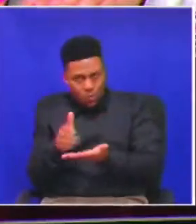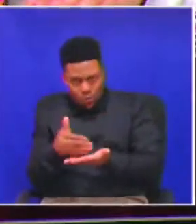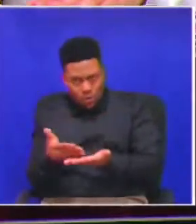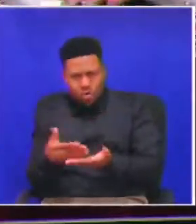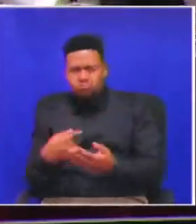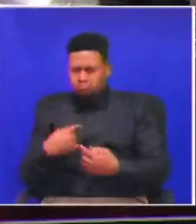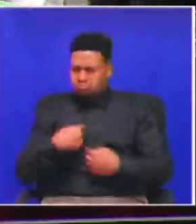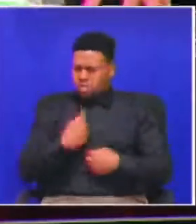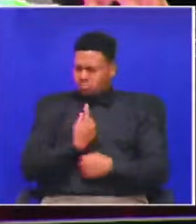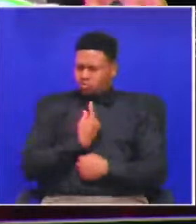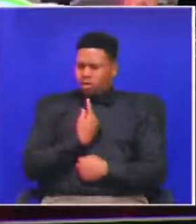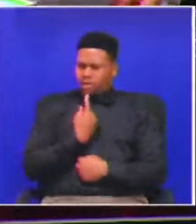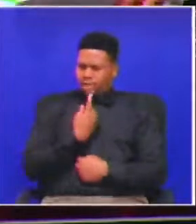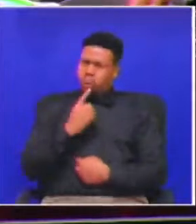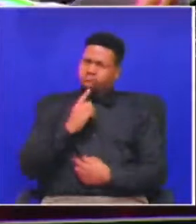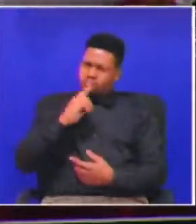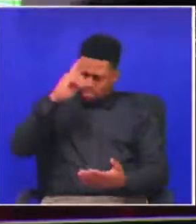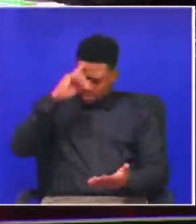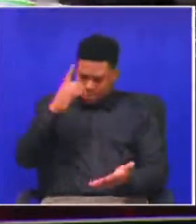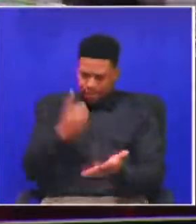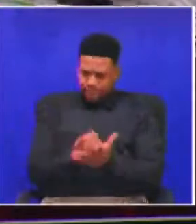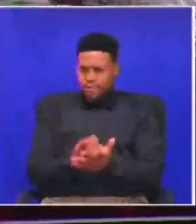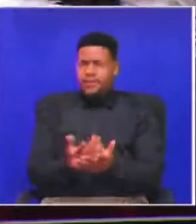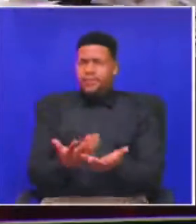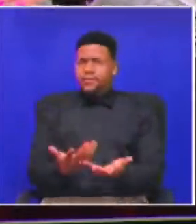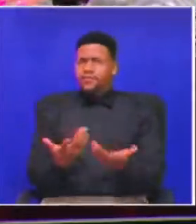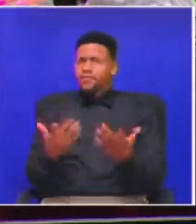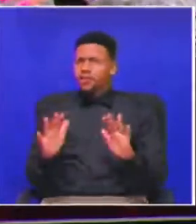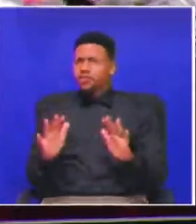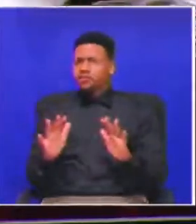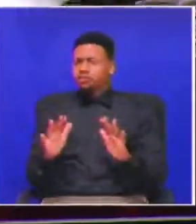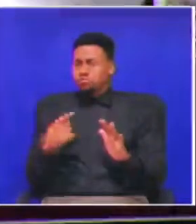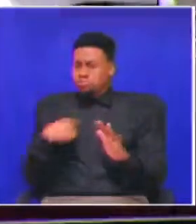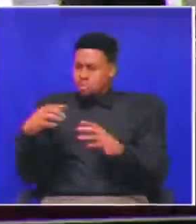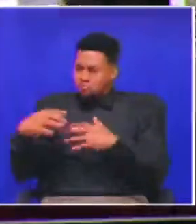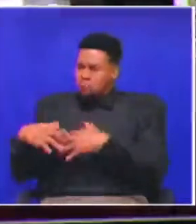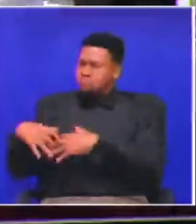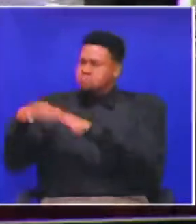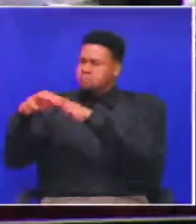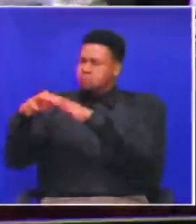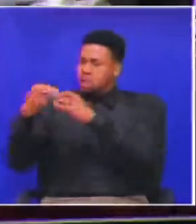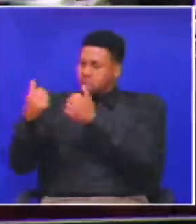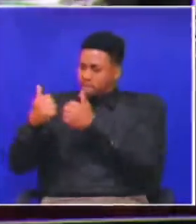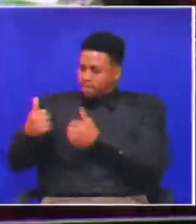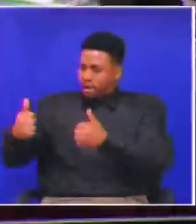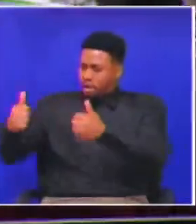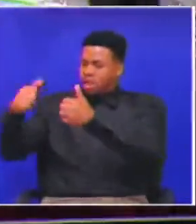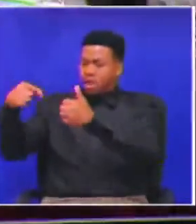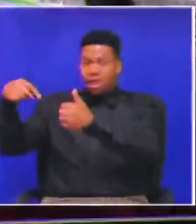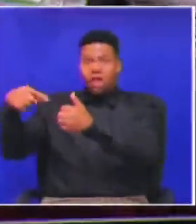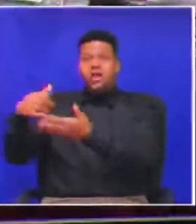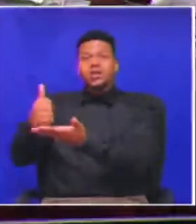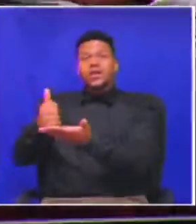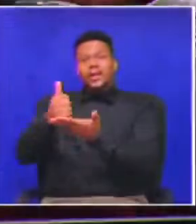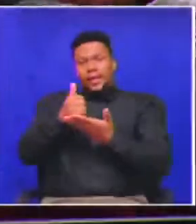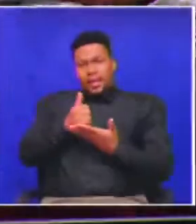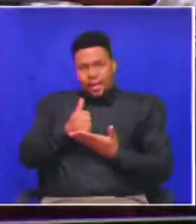to constitute a panel to assist in the process of the appointment of the